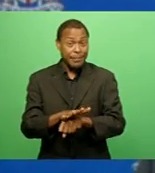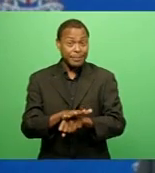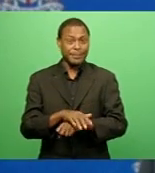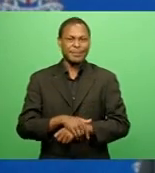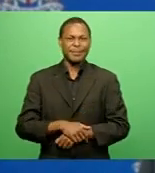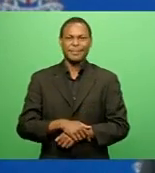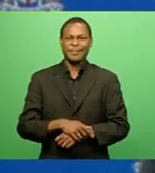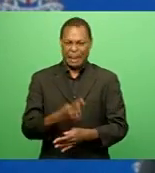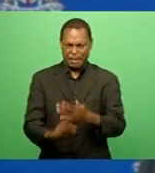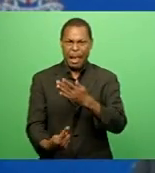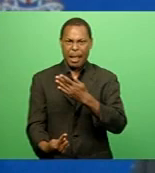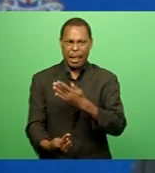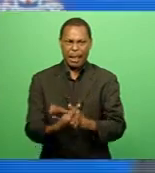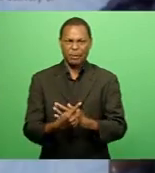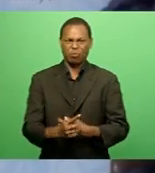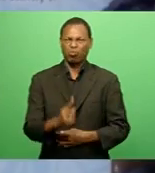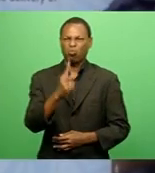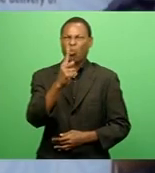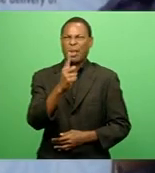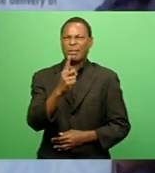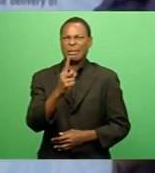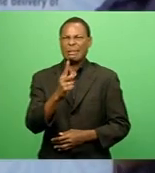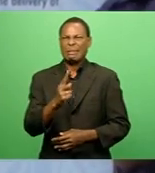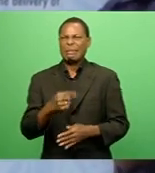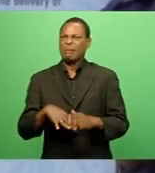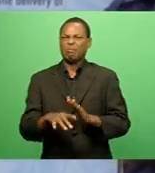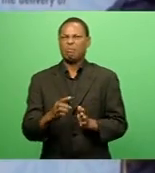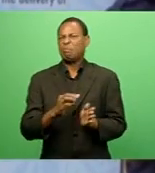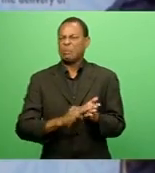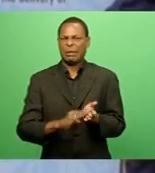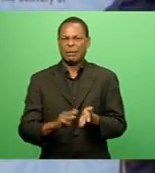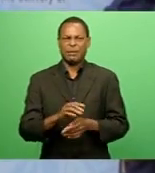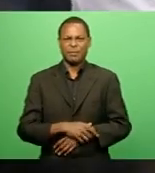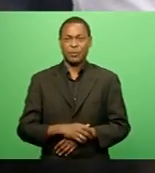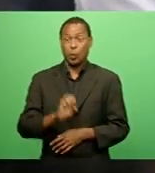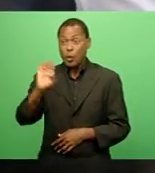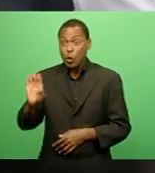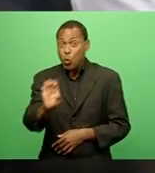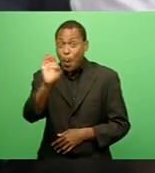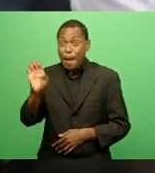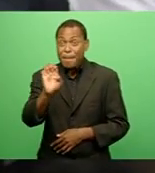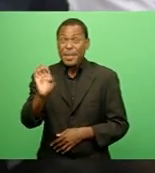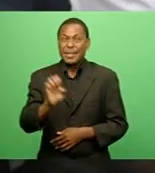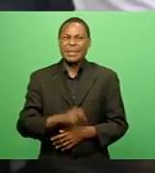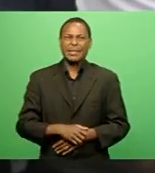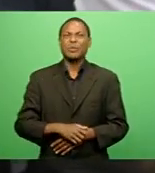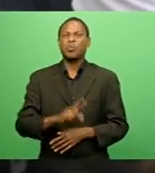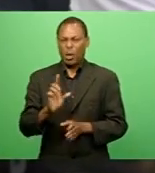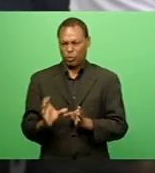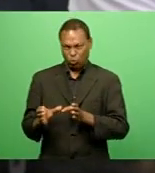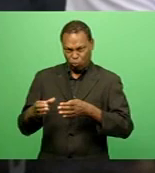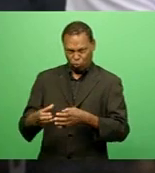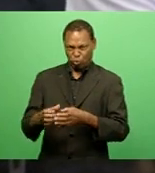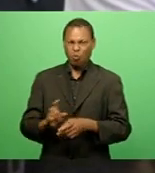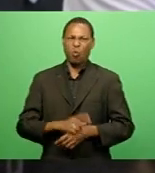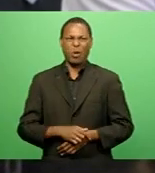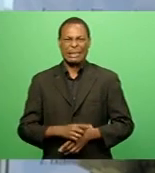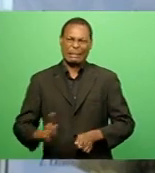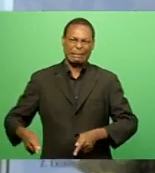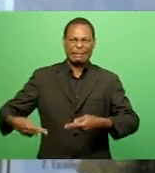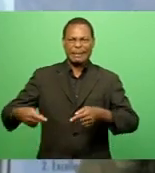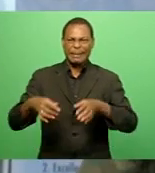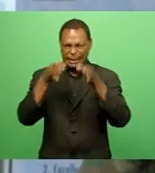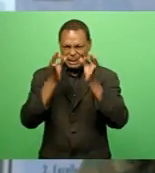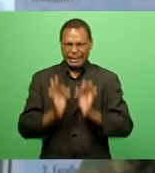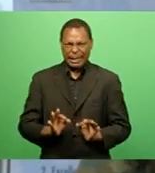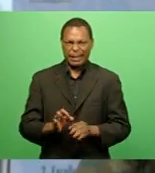incidents occur 1 in a million. He adds the European Medicine Agency has also disagreed with the decision by European countries